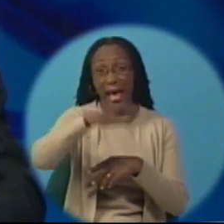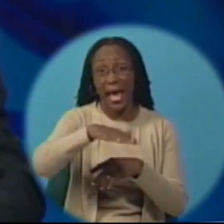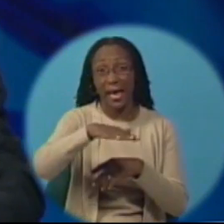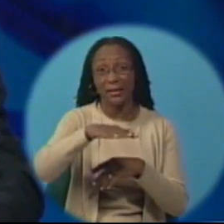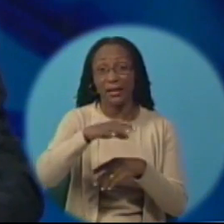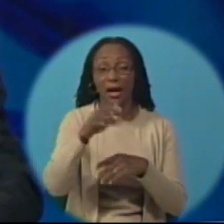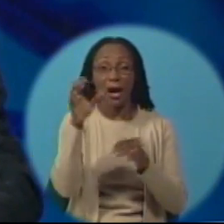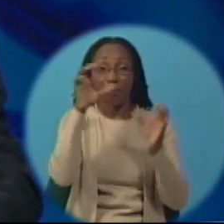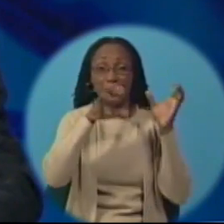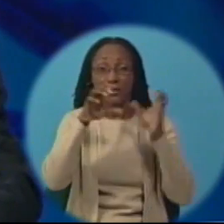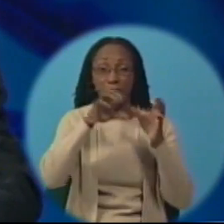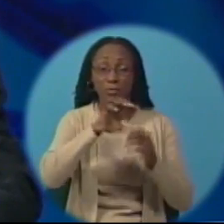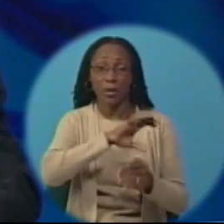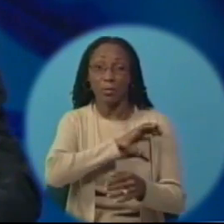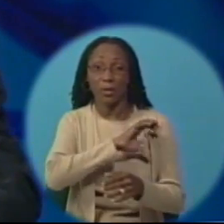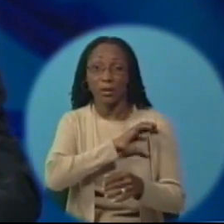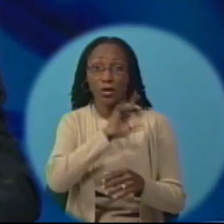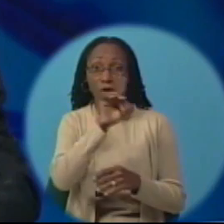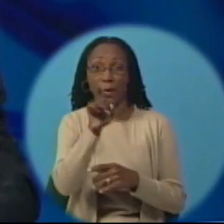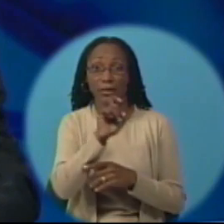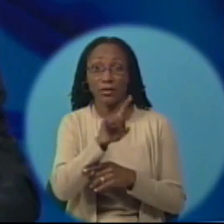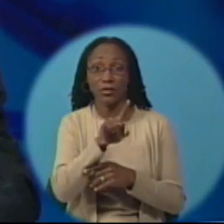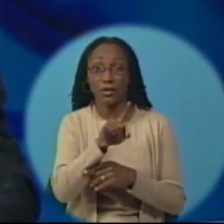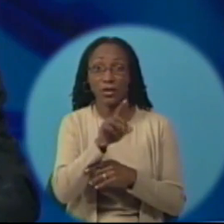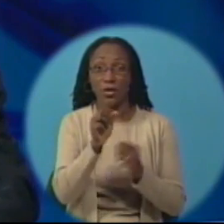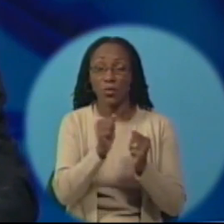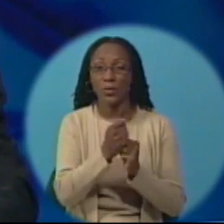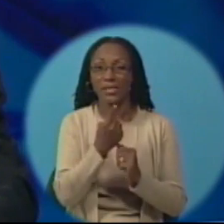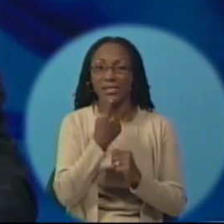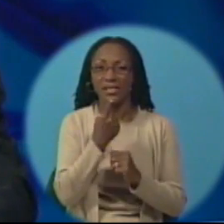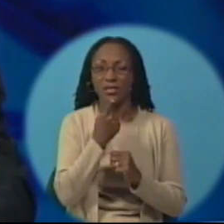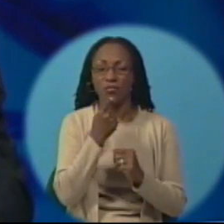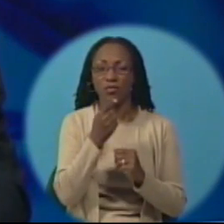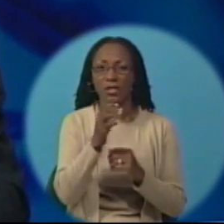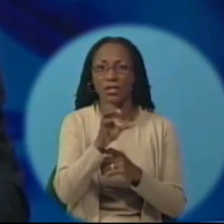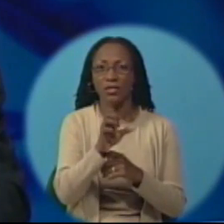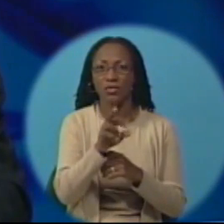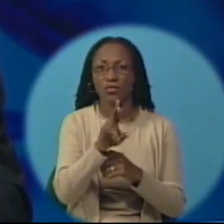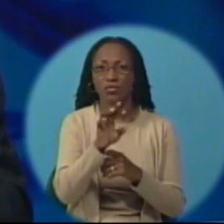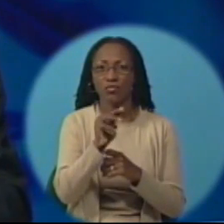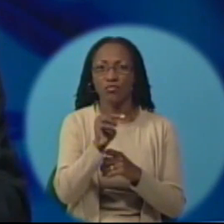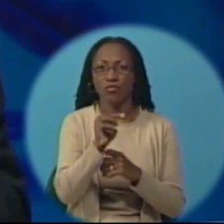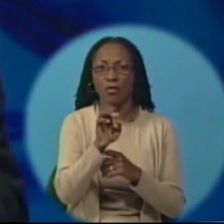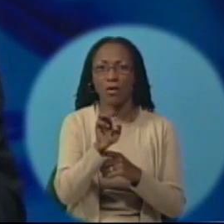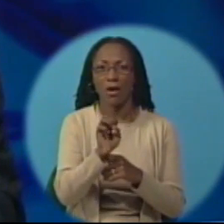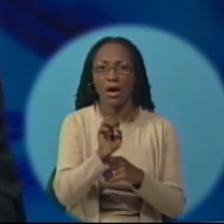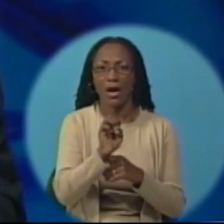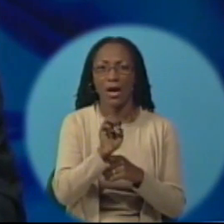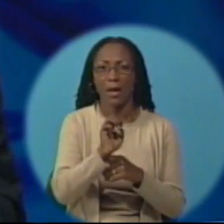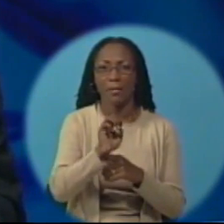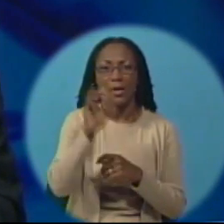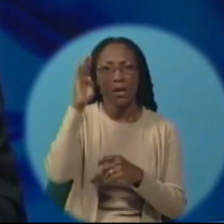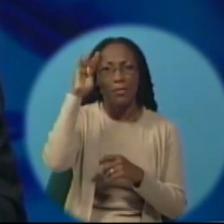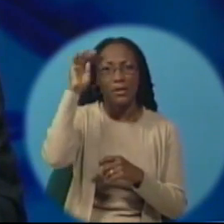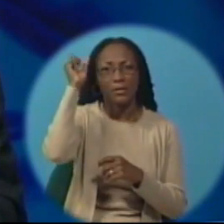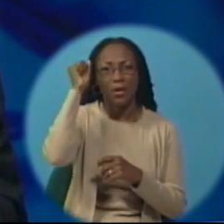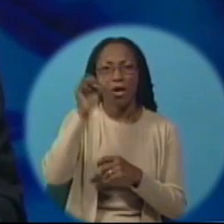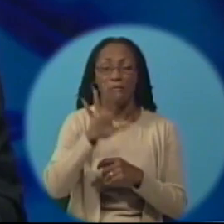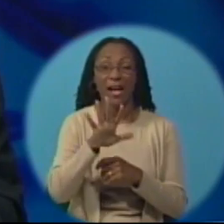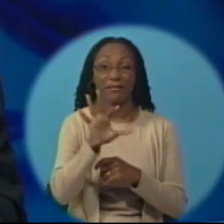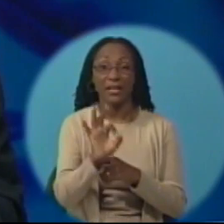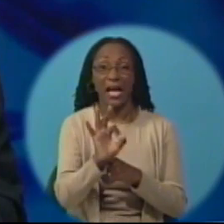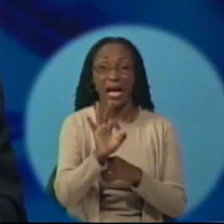being sought by lawmen for questioning in connection with serious criminal matters. Brian Small is about 5 feet 9 inches tall,